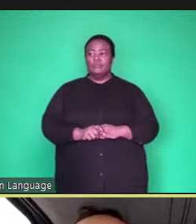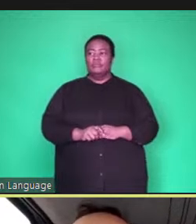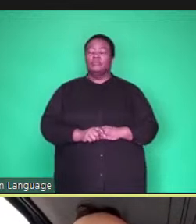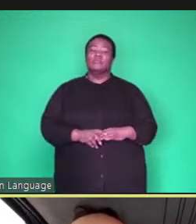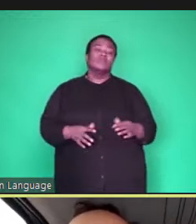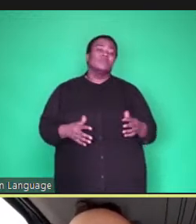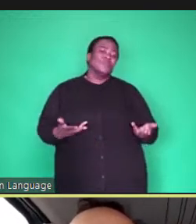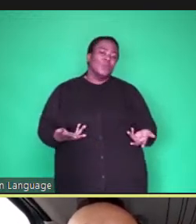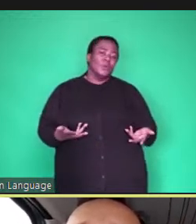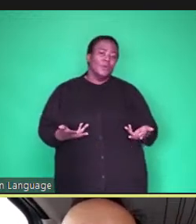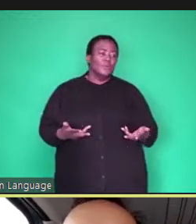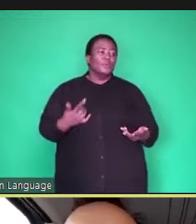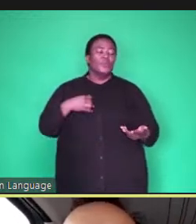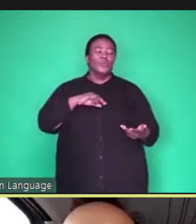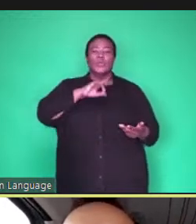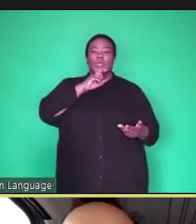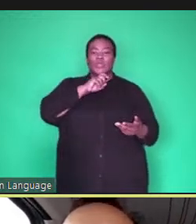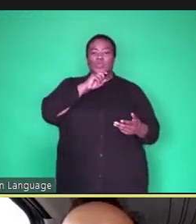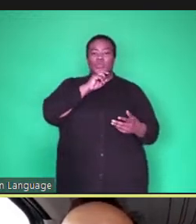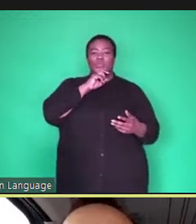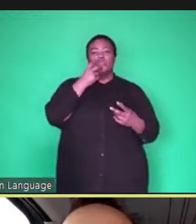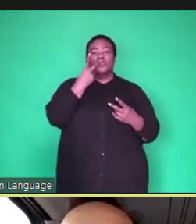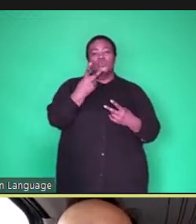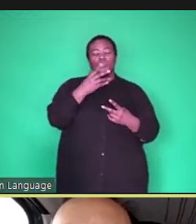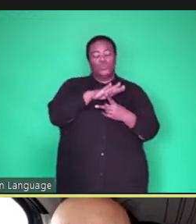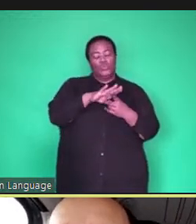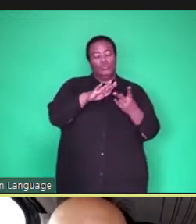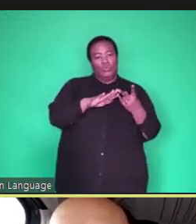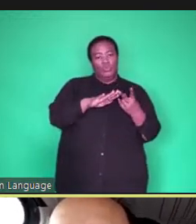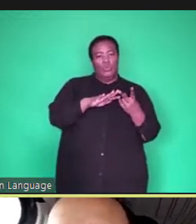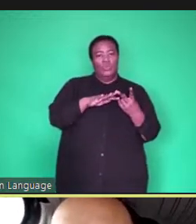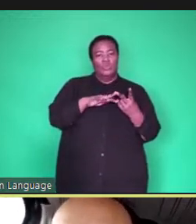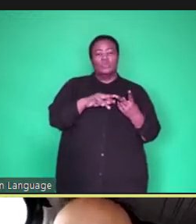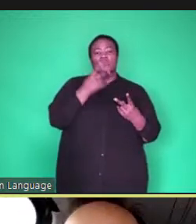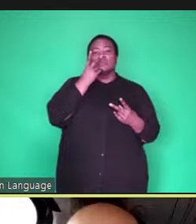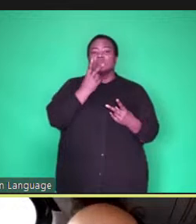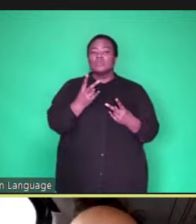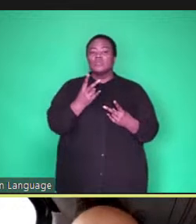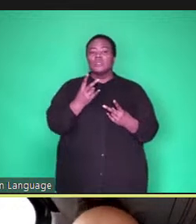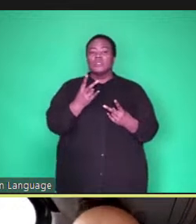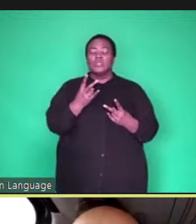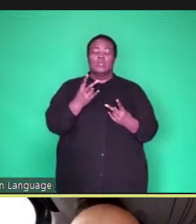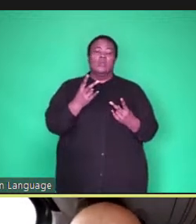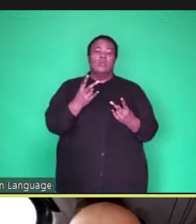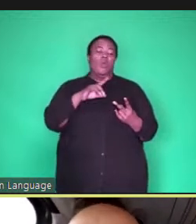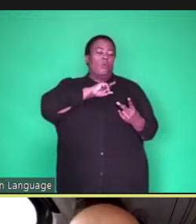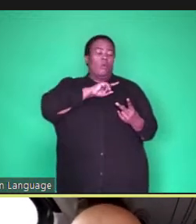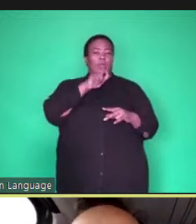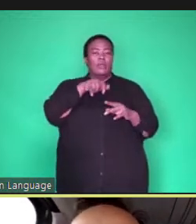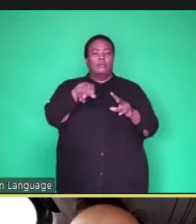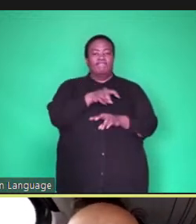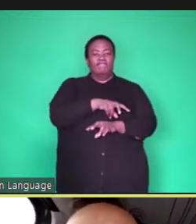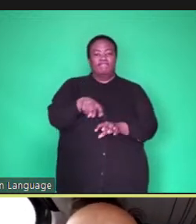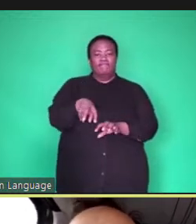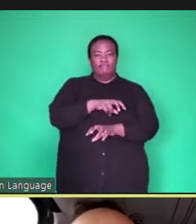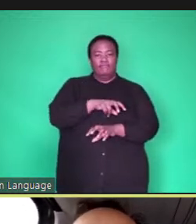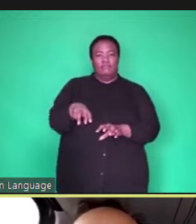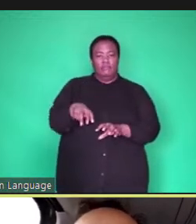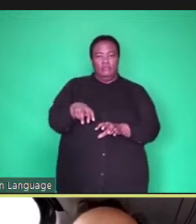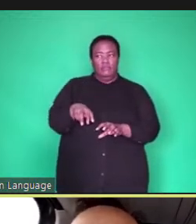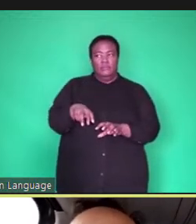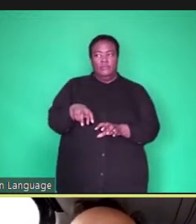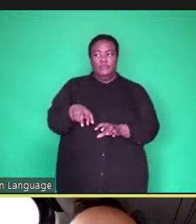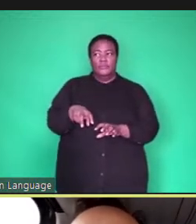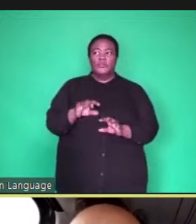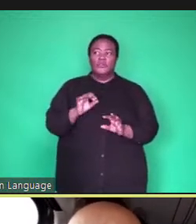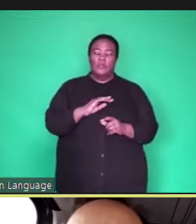So we used two methods to estimate the contribution of migration, of net migration.